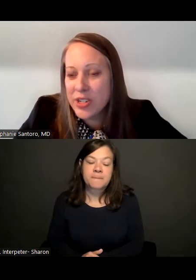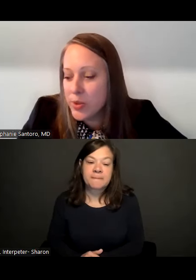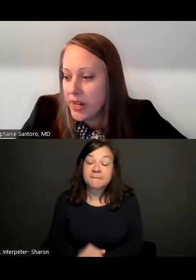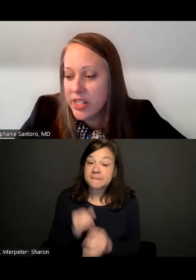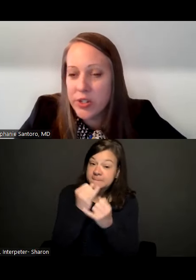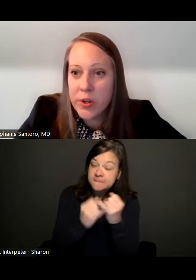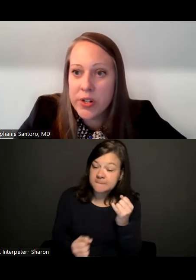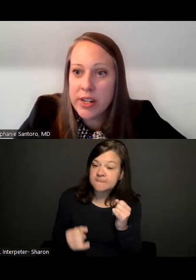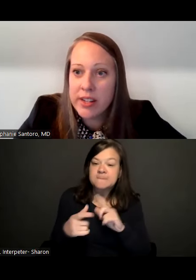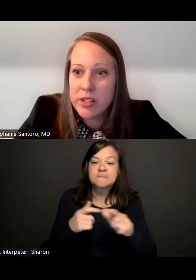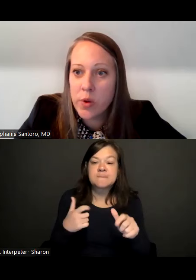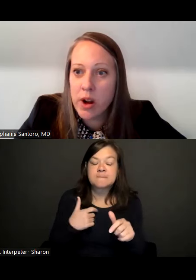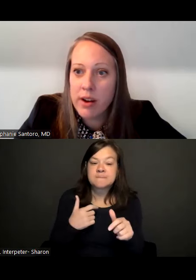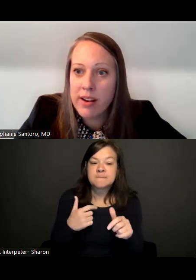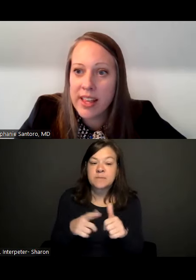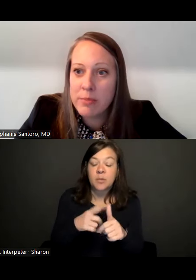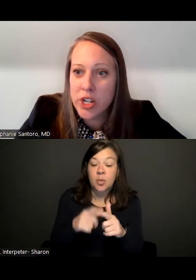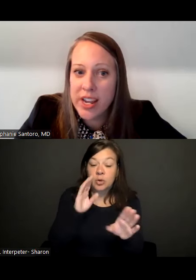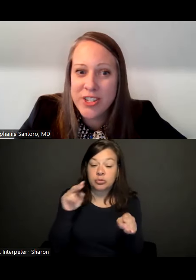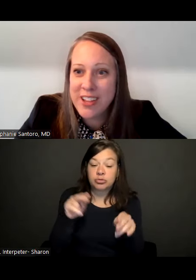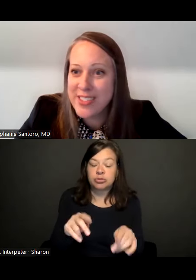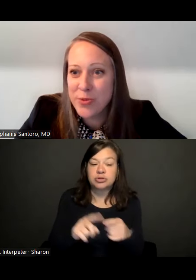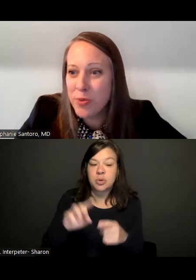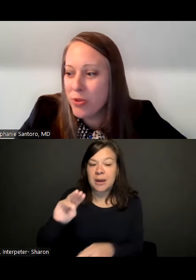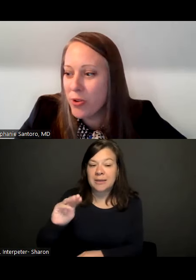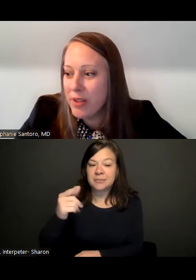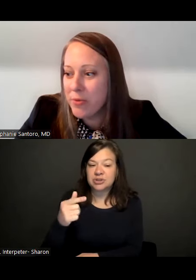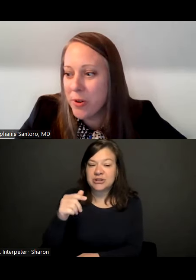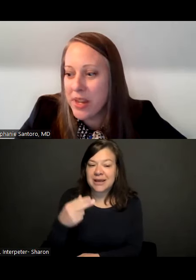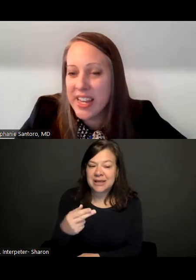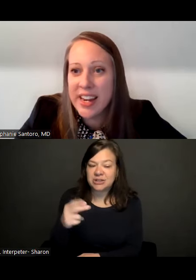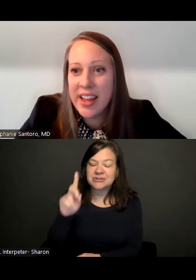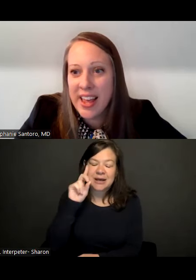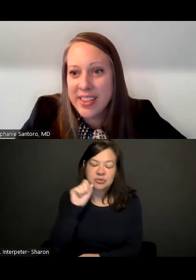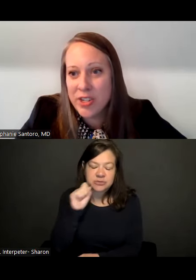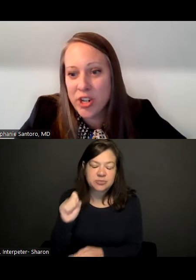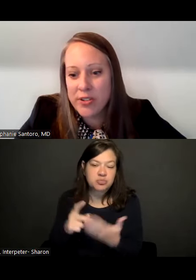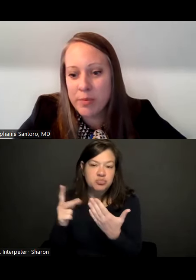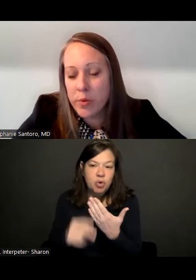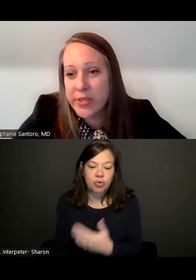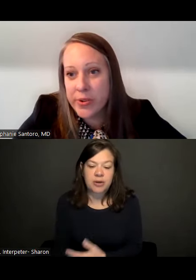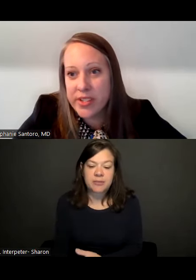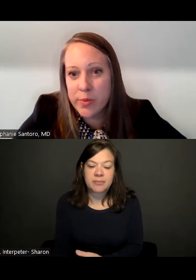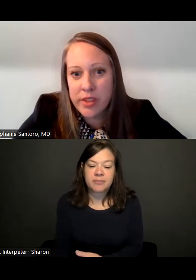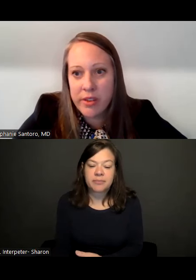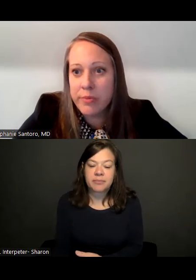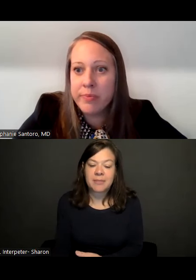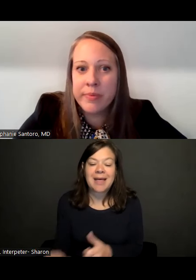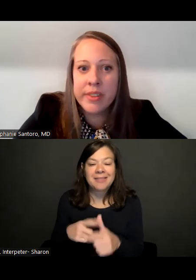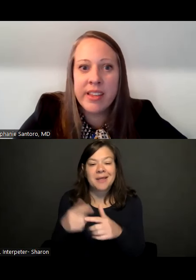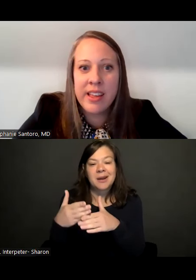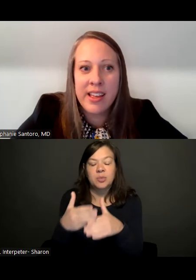Lastly, I just wanted to turn to our MGH Down syndrome program for a minute and then share some resources with